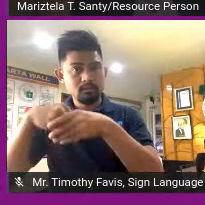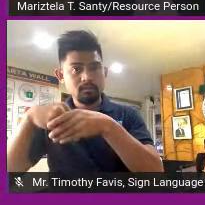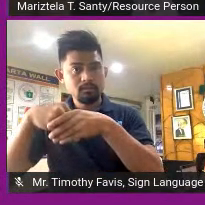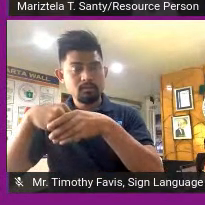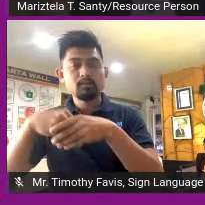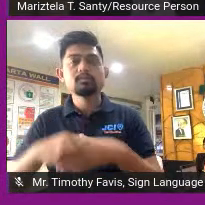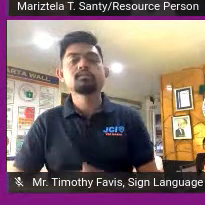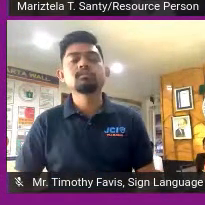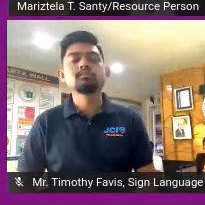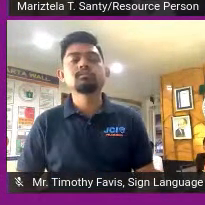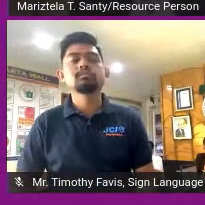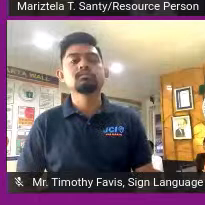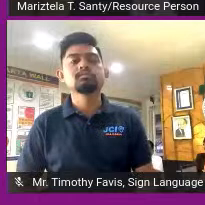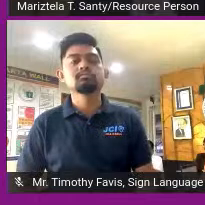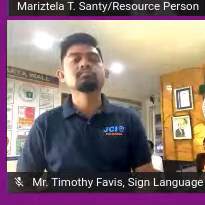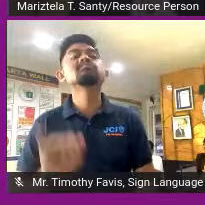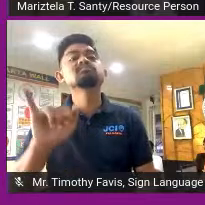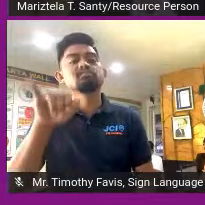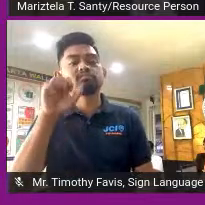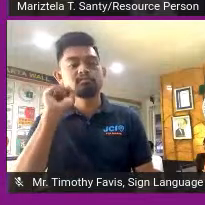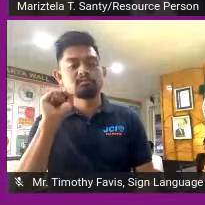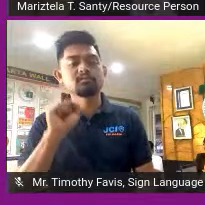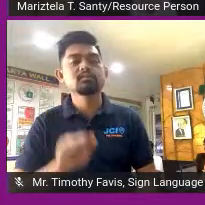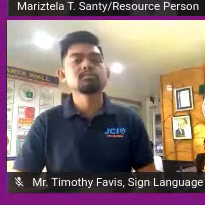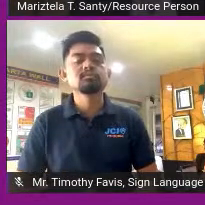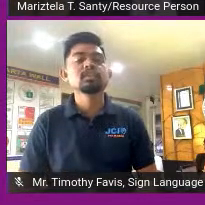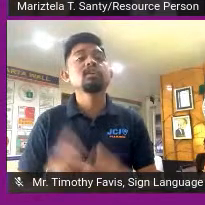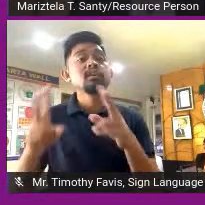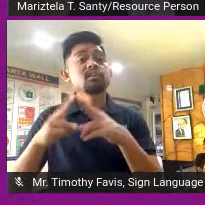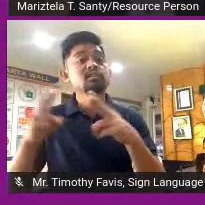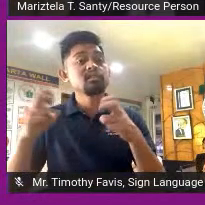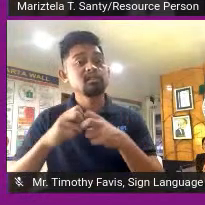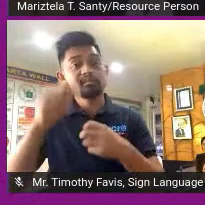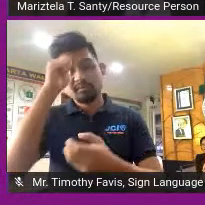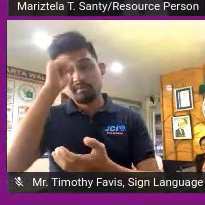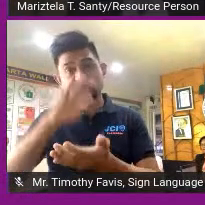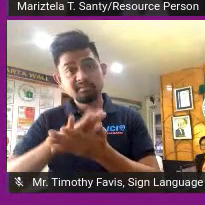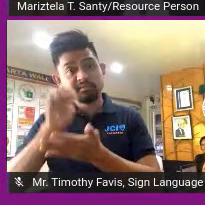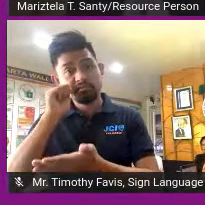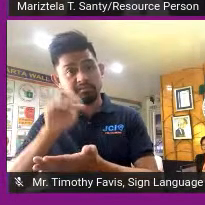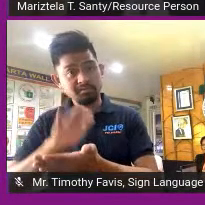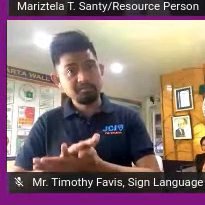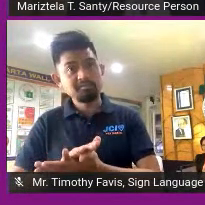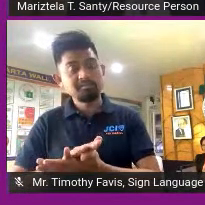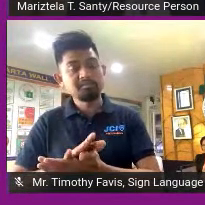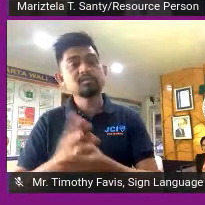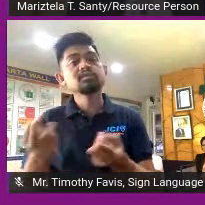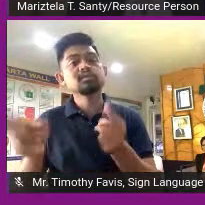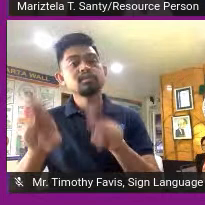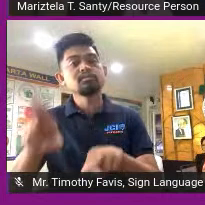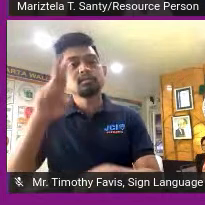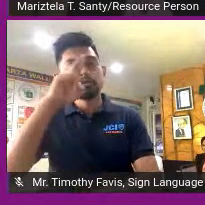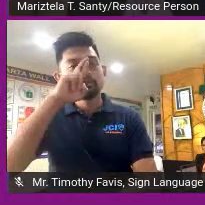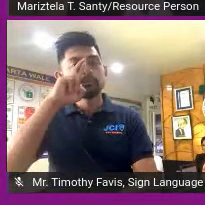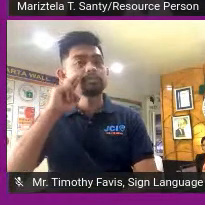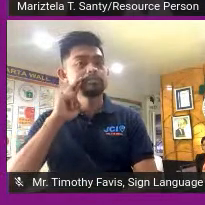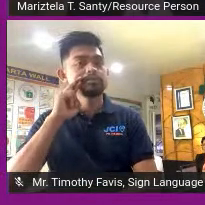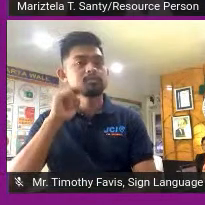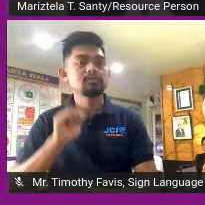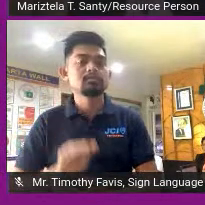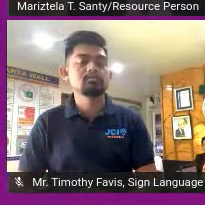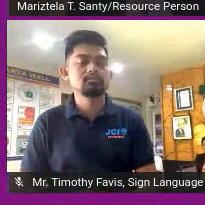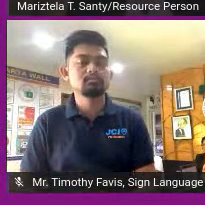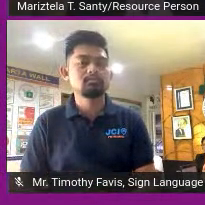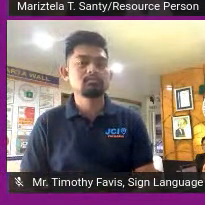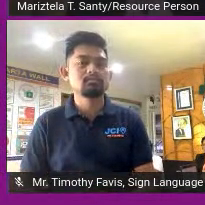And sad to note that in some places, mas marami daw